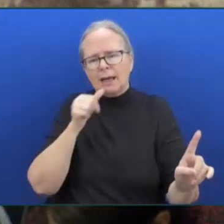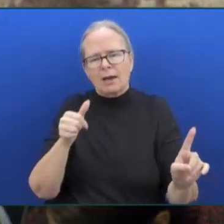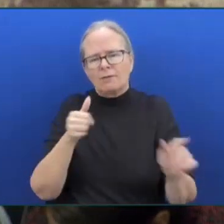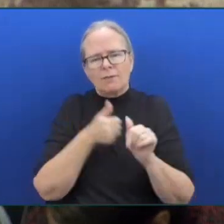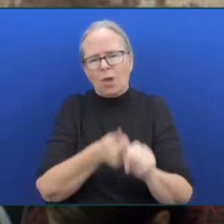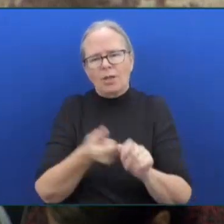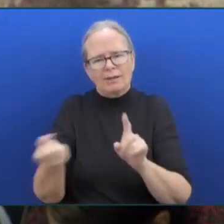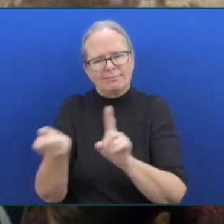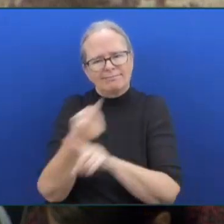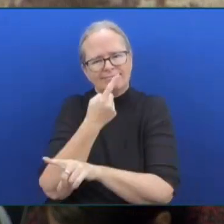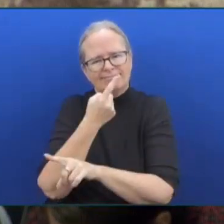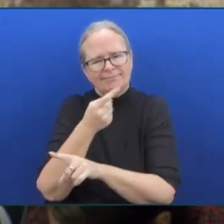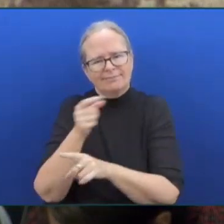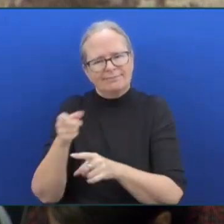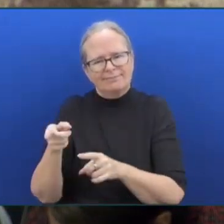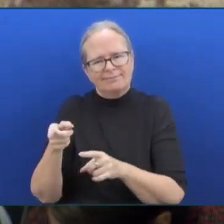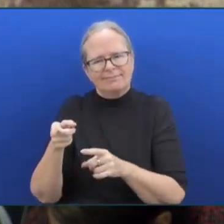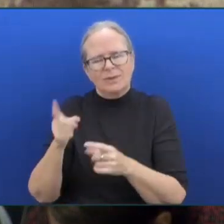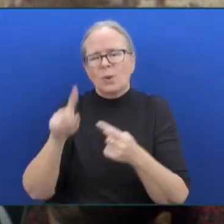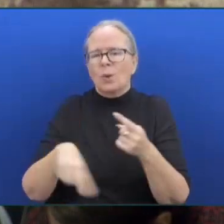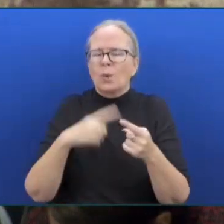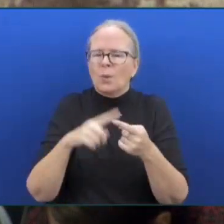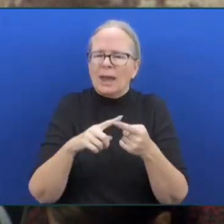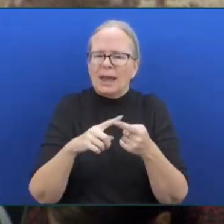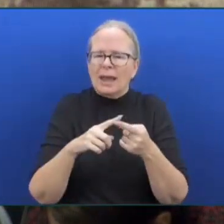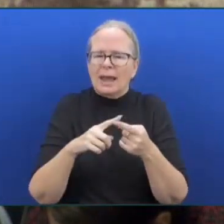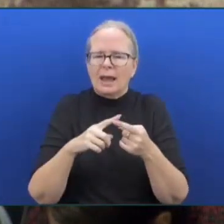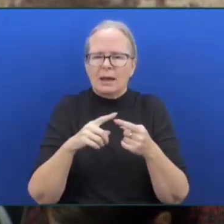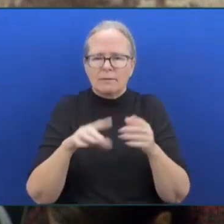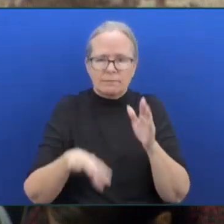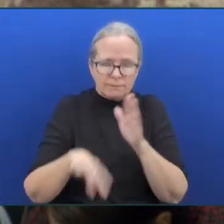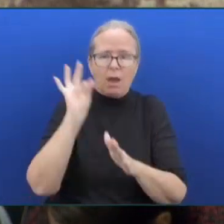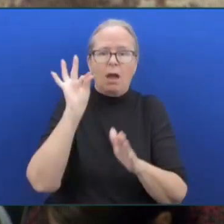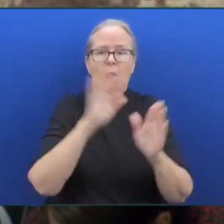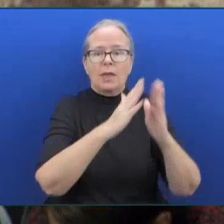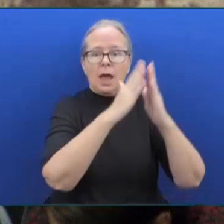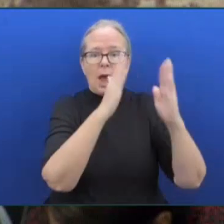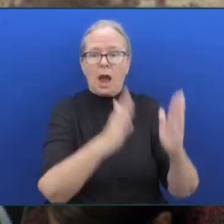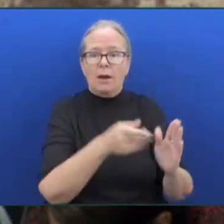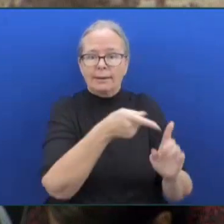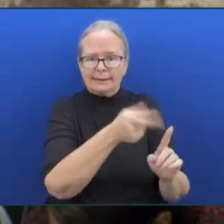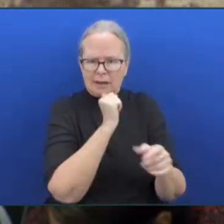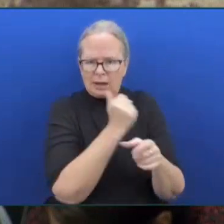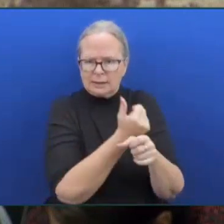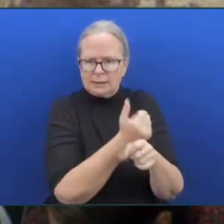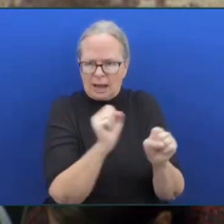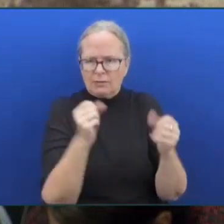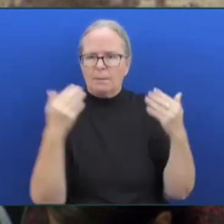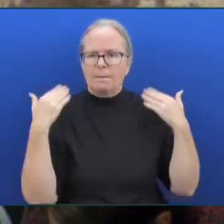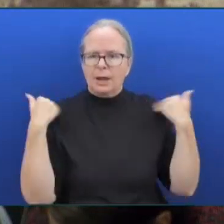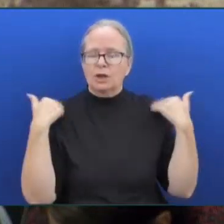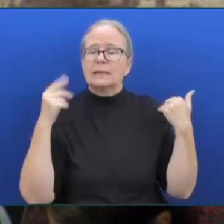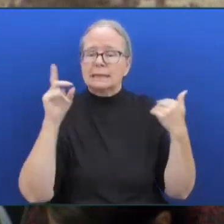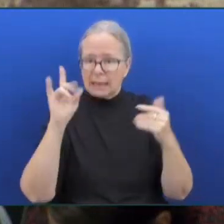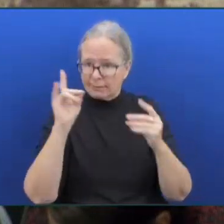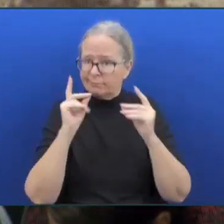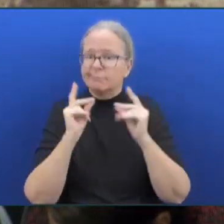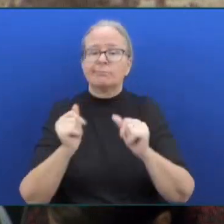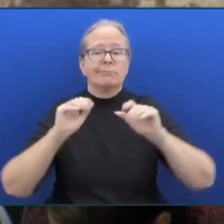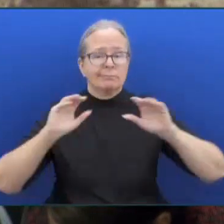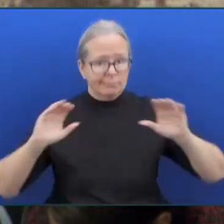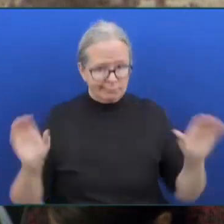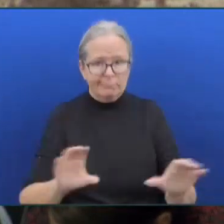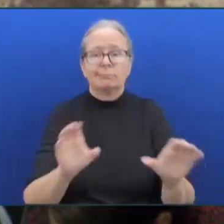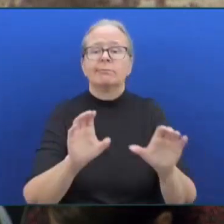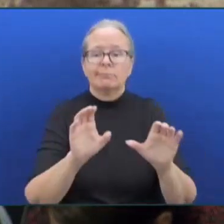that the house was not safe, the Ministry took immediate action, including making sure that all children and youth under the care